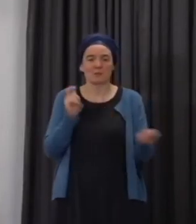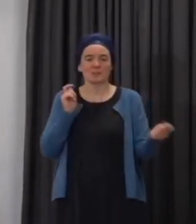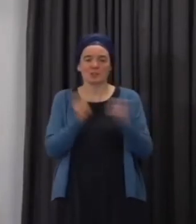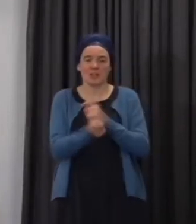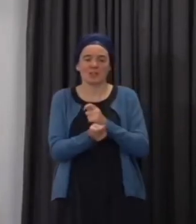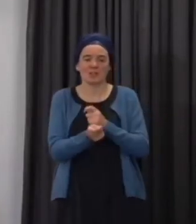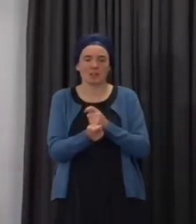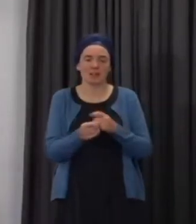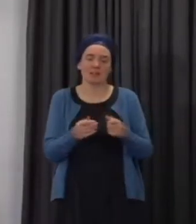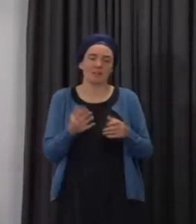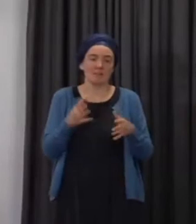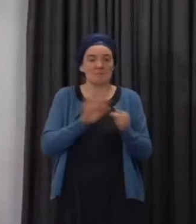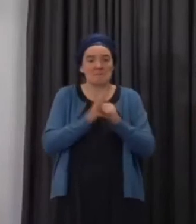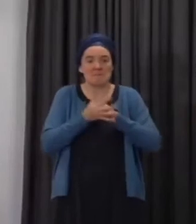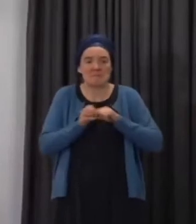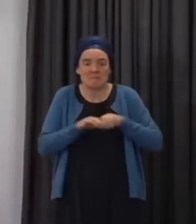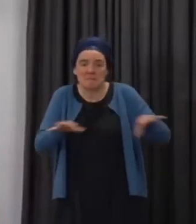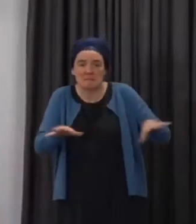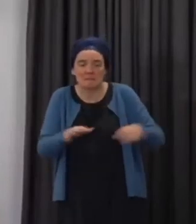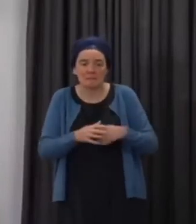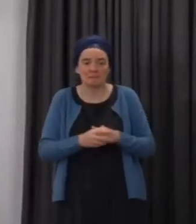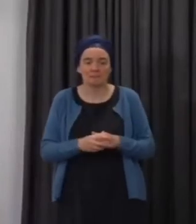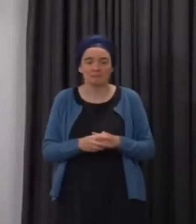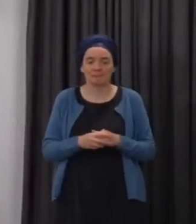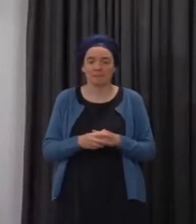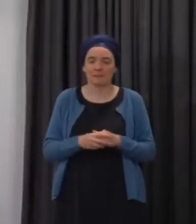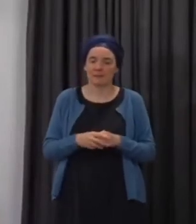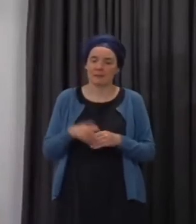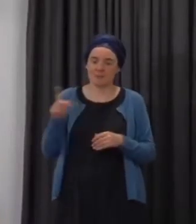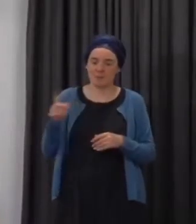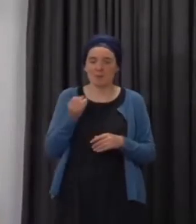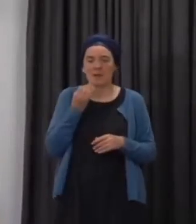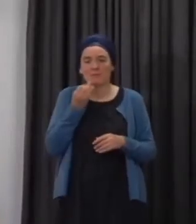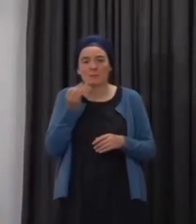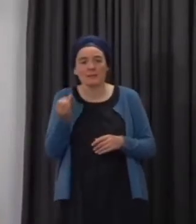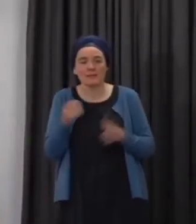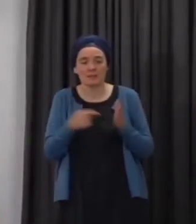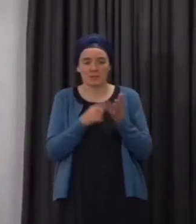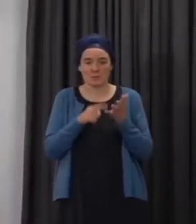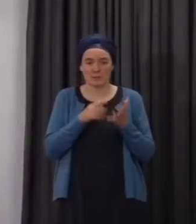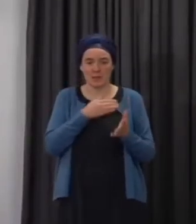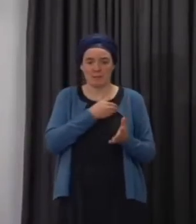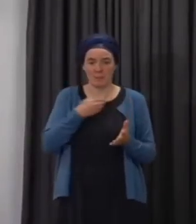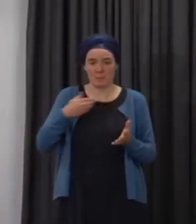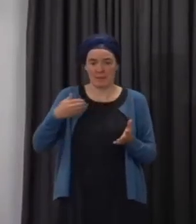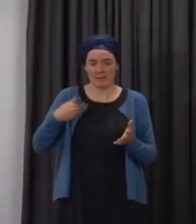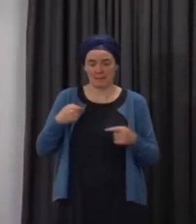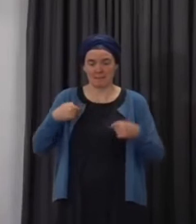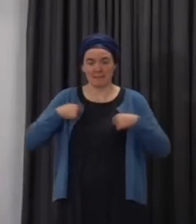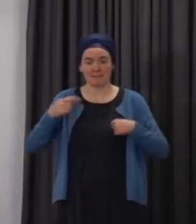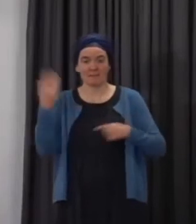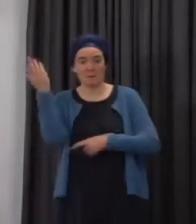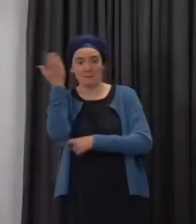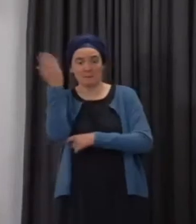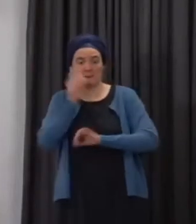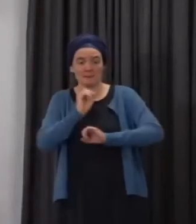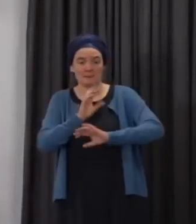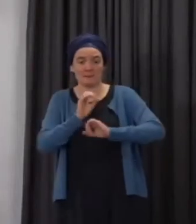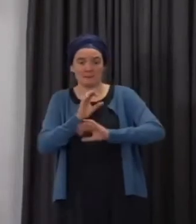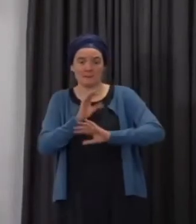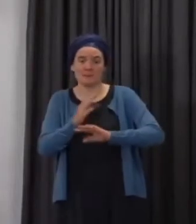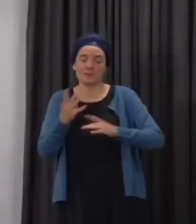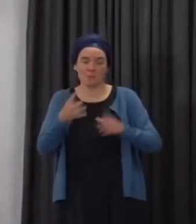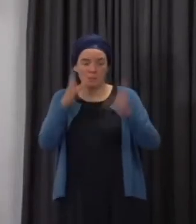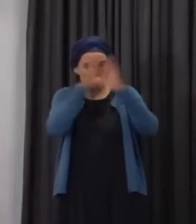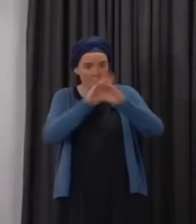information, and I want to do it every week on a Tuesday morning, is designed to help inform the public so they can see for themselves the sort of advice we're getting and